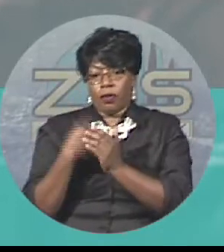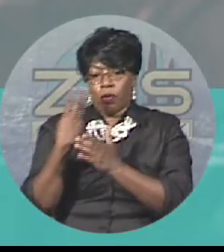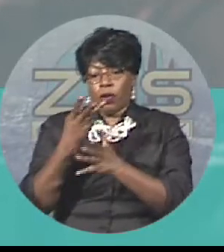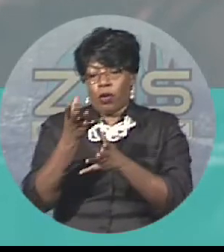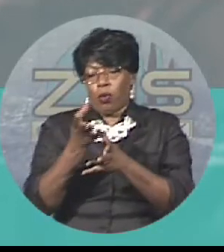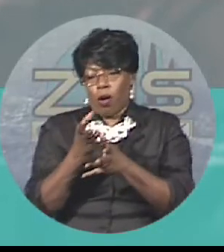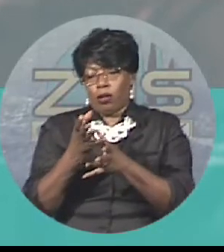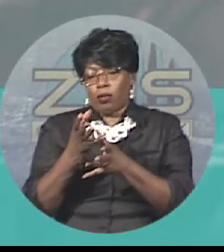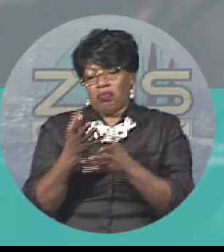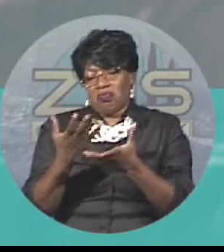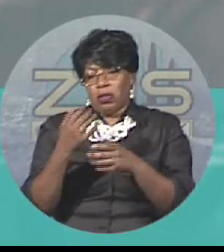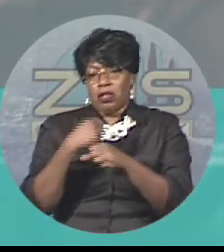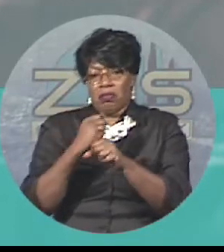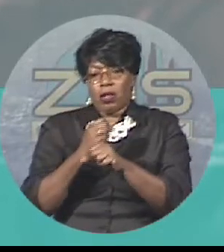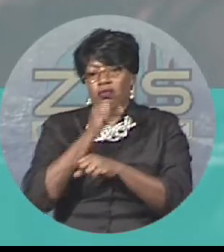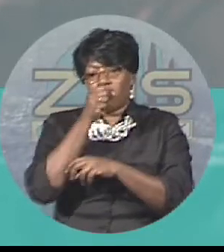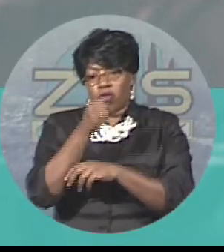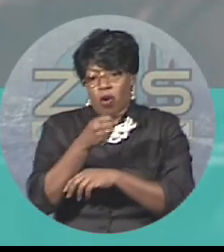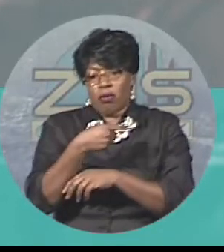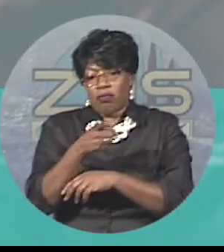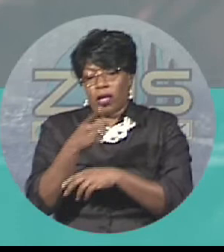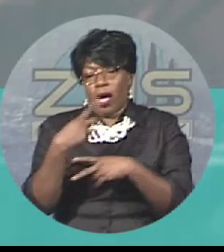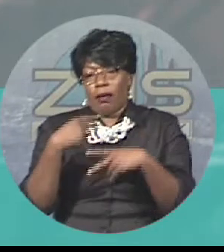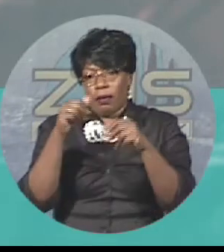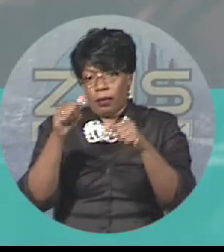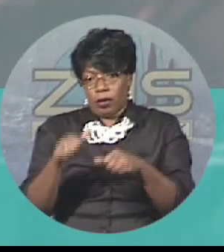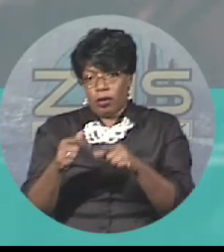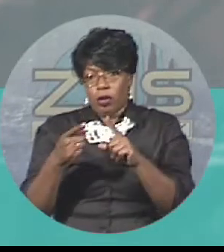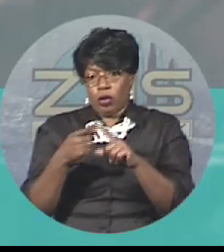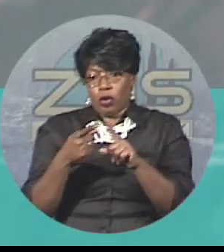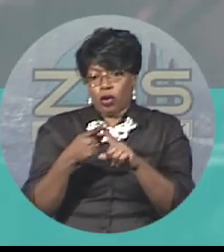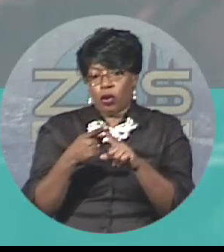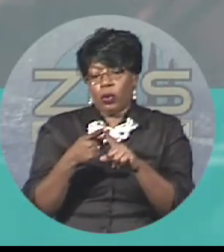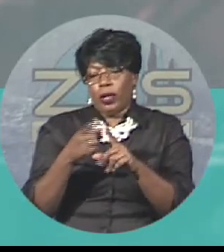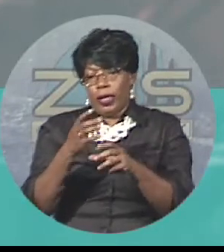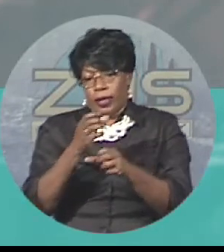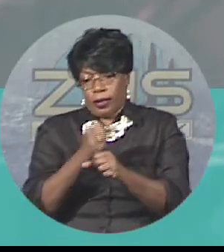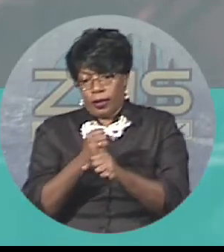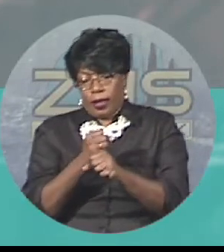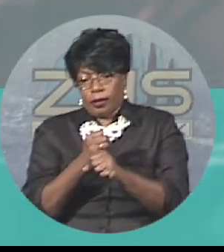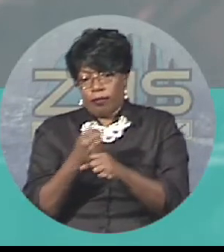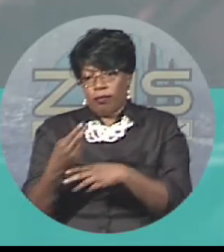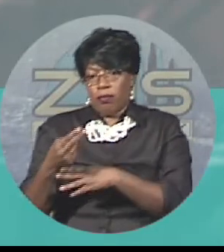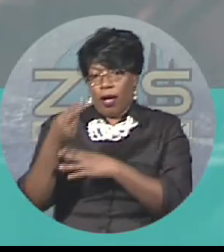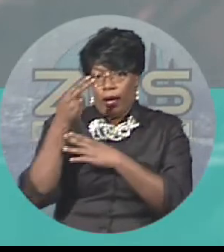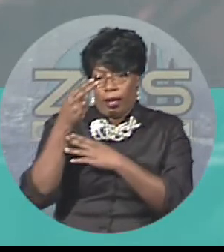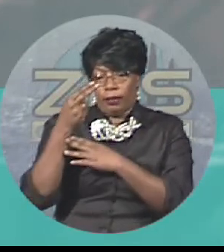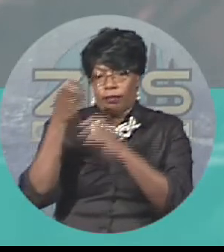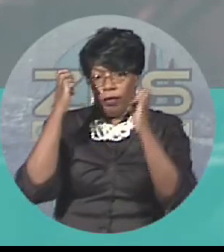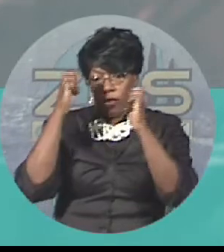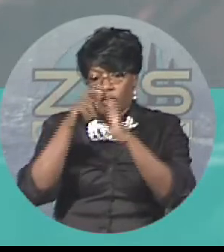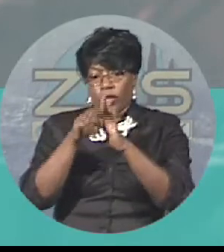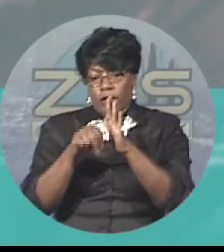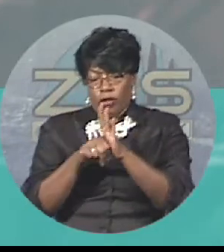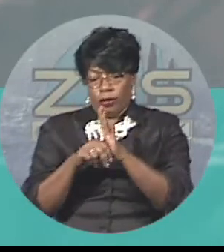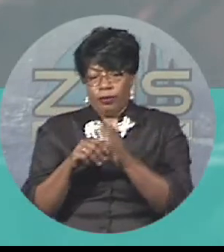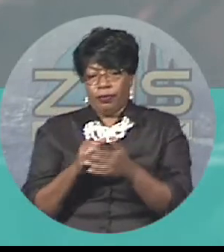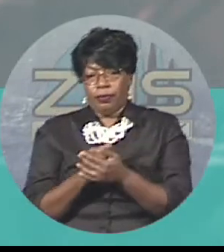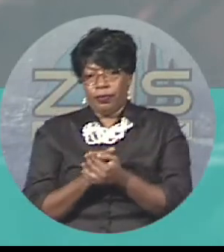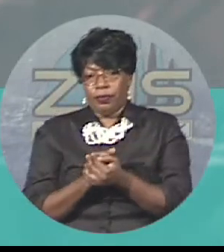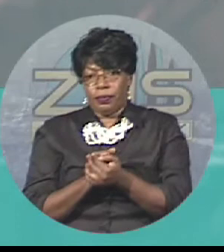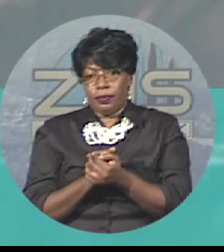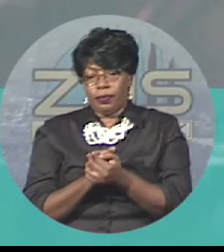make sure that they have the ability to access higher education.